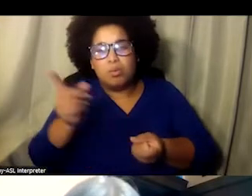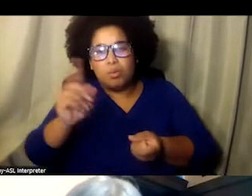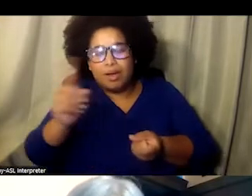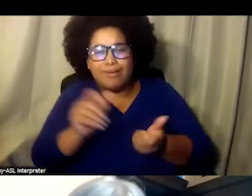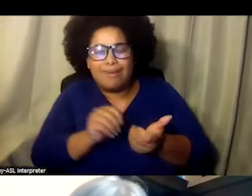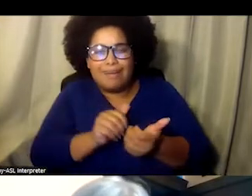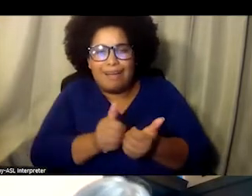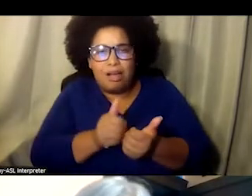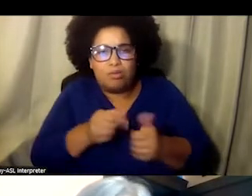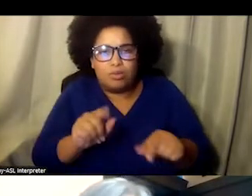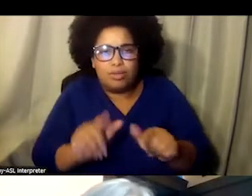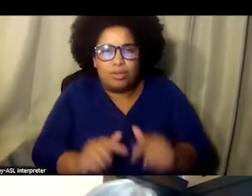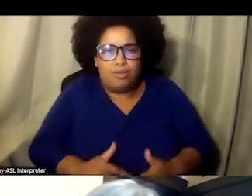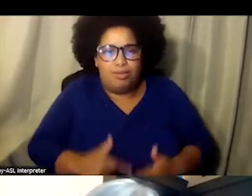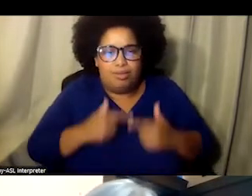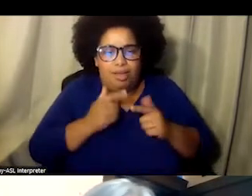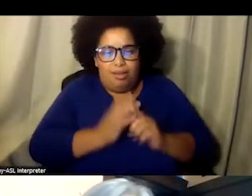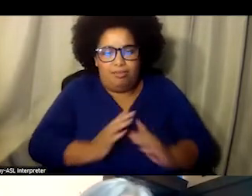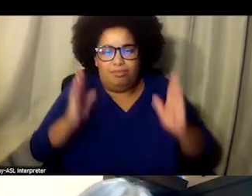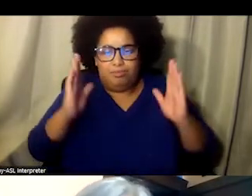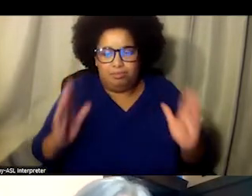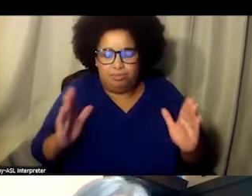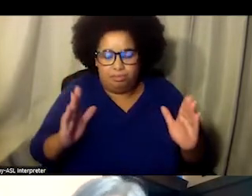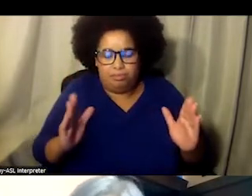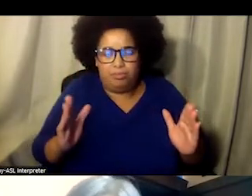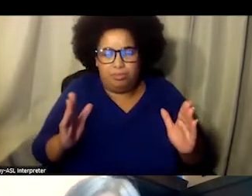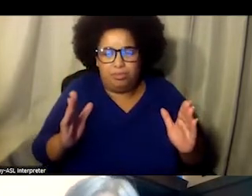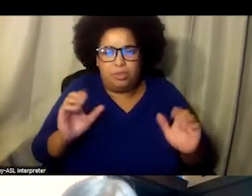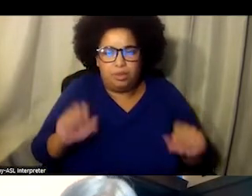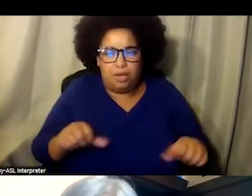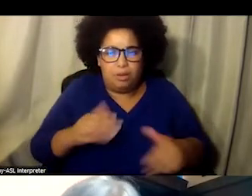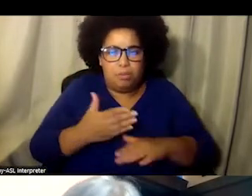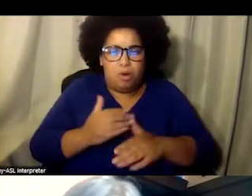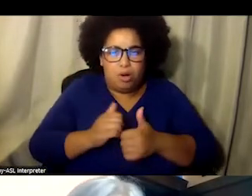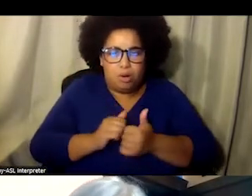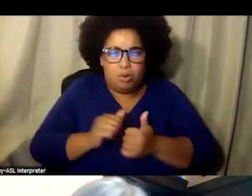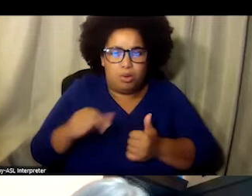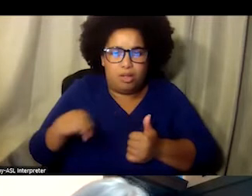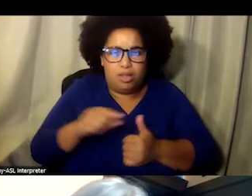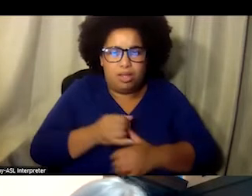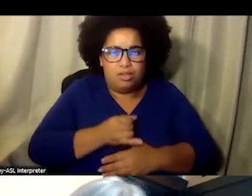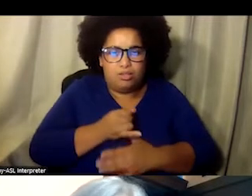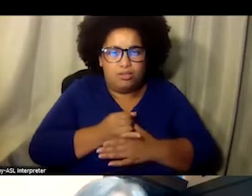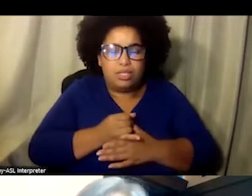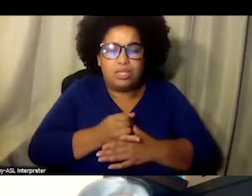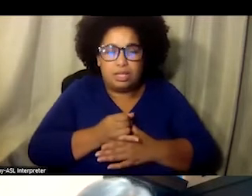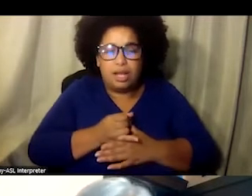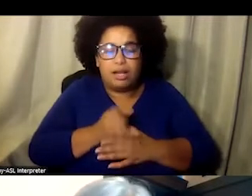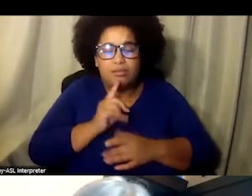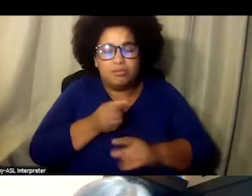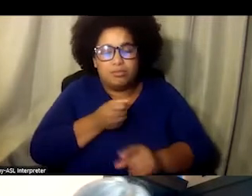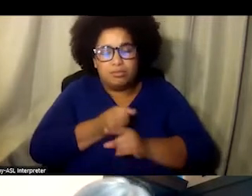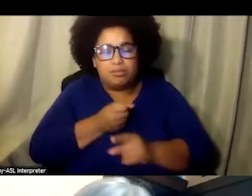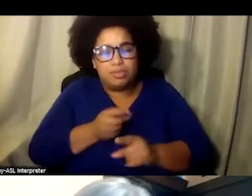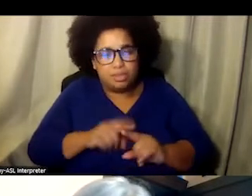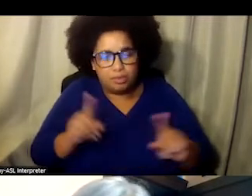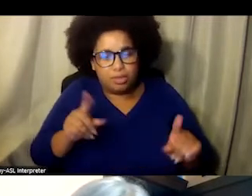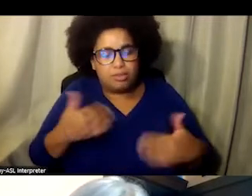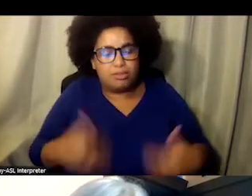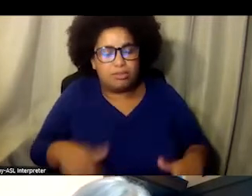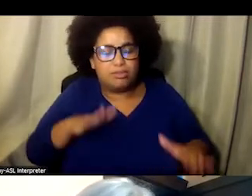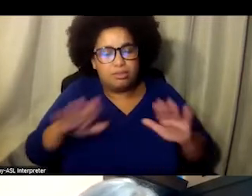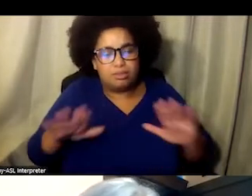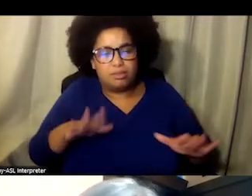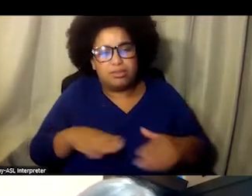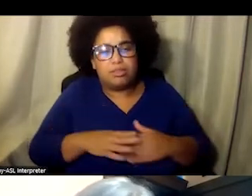how during the lifespan you can partner with and intervene and make a difference. The Lancet article where this is